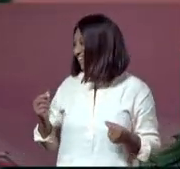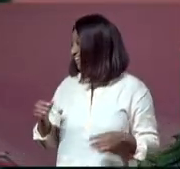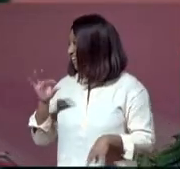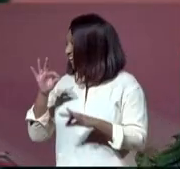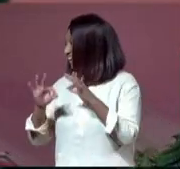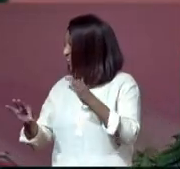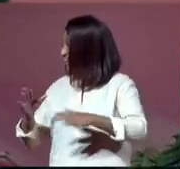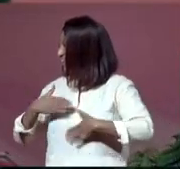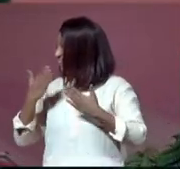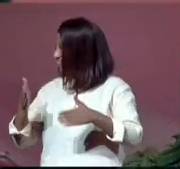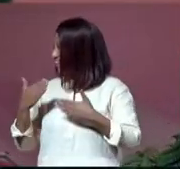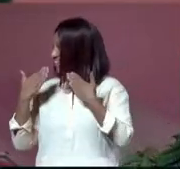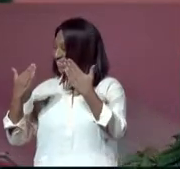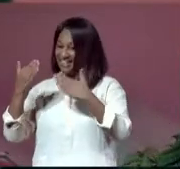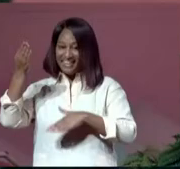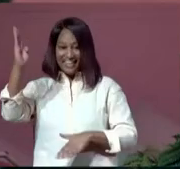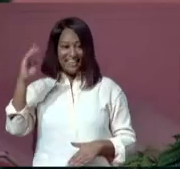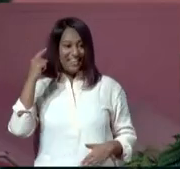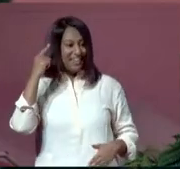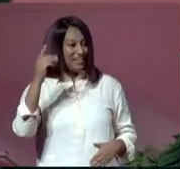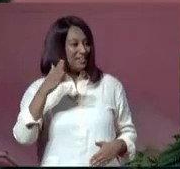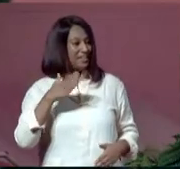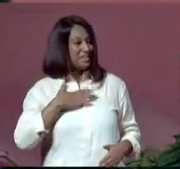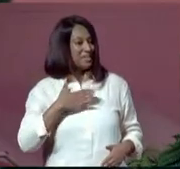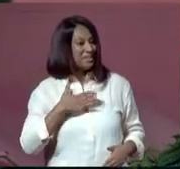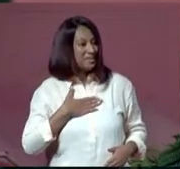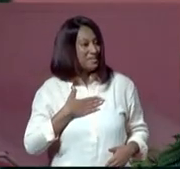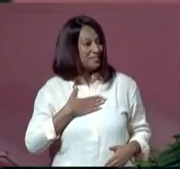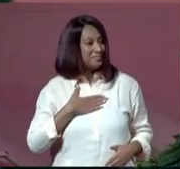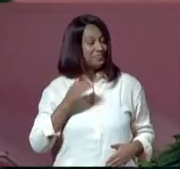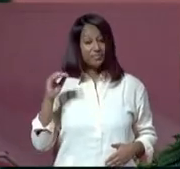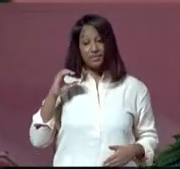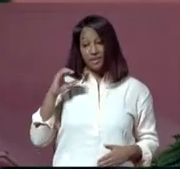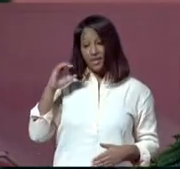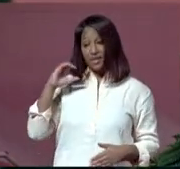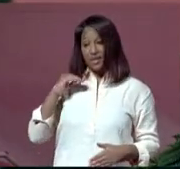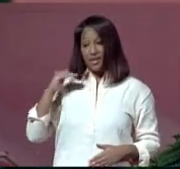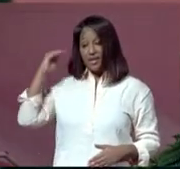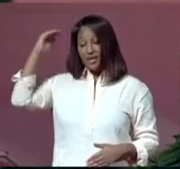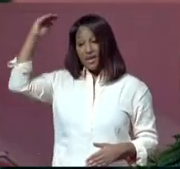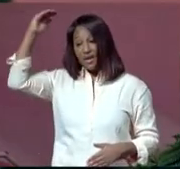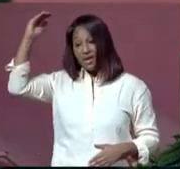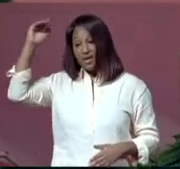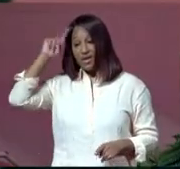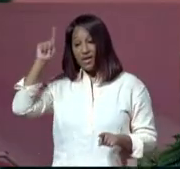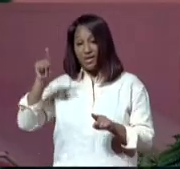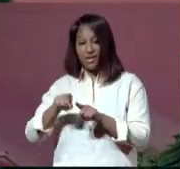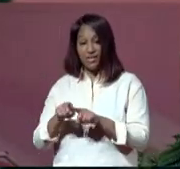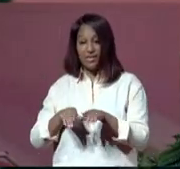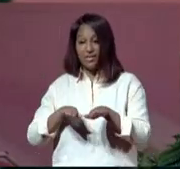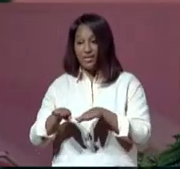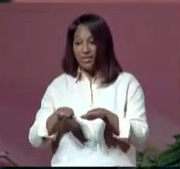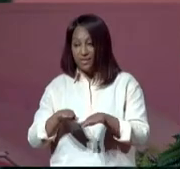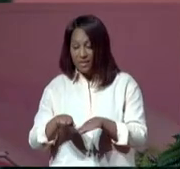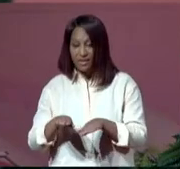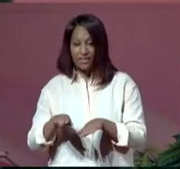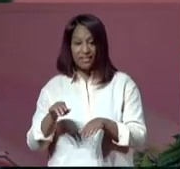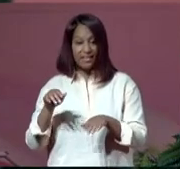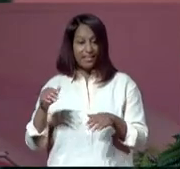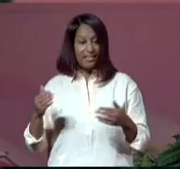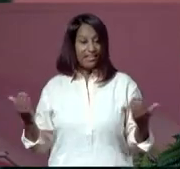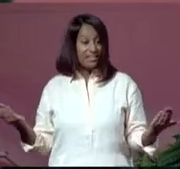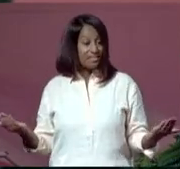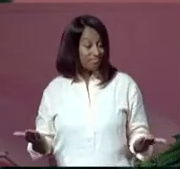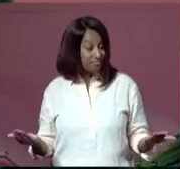thank God. I thank God for my big sister, your first lady, just walking in, and I'm so honored and blessed to see her